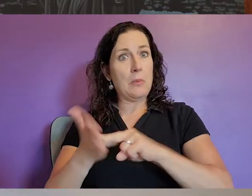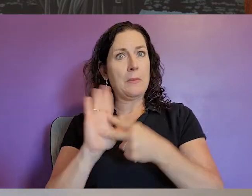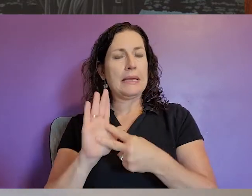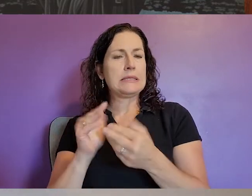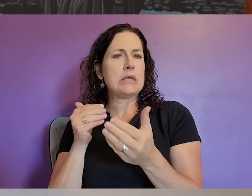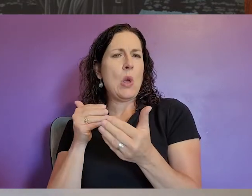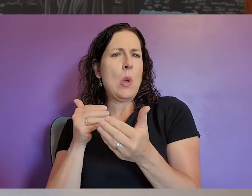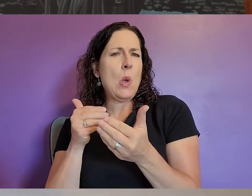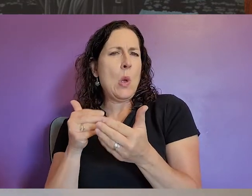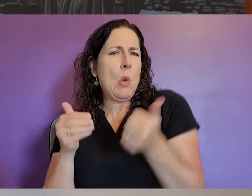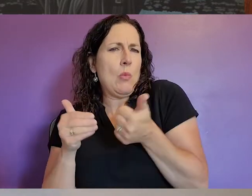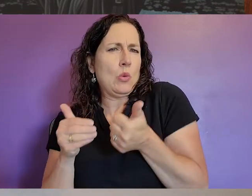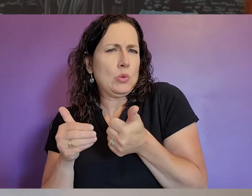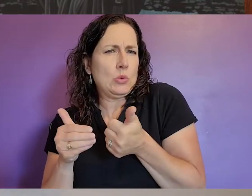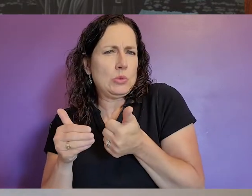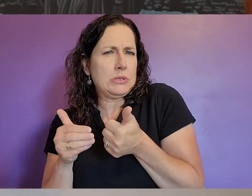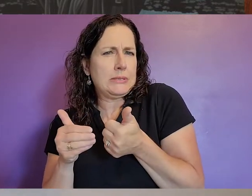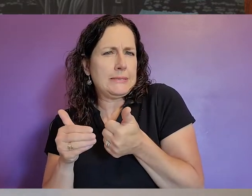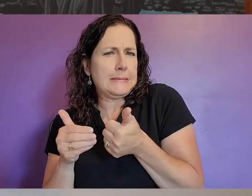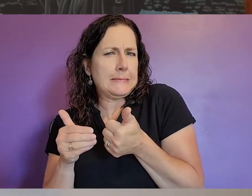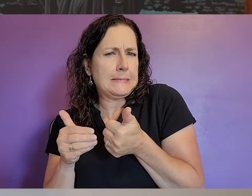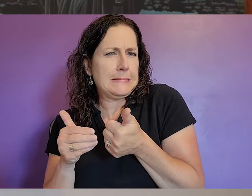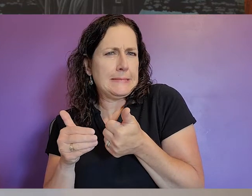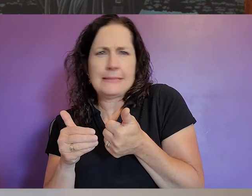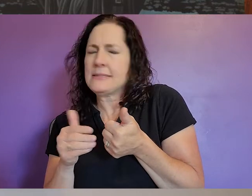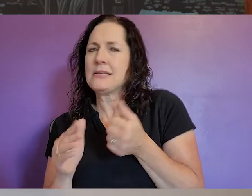almost. And Jesus said,